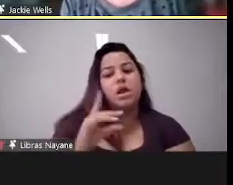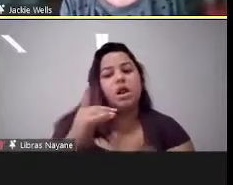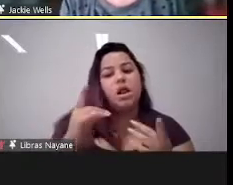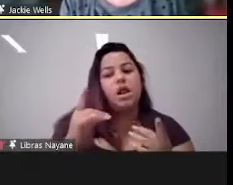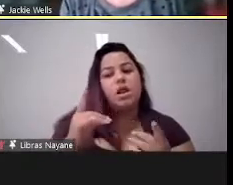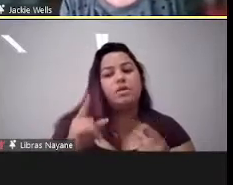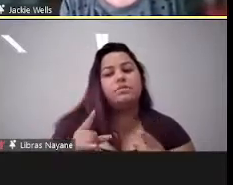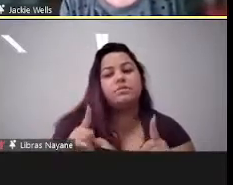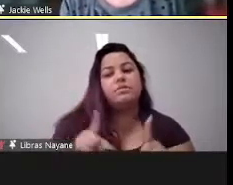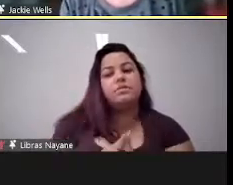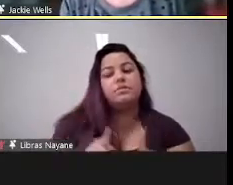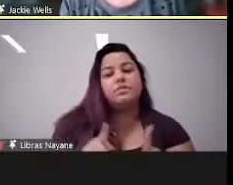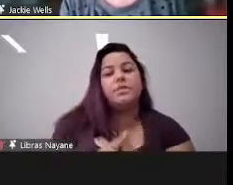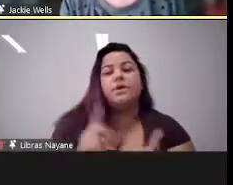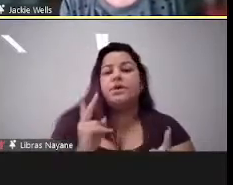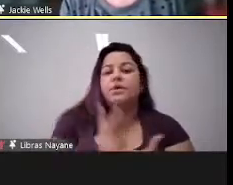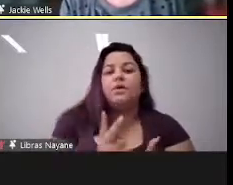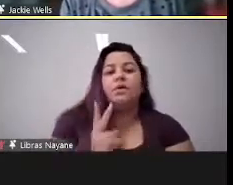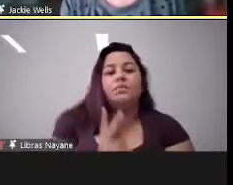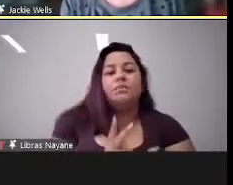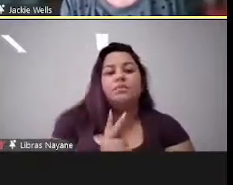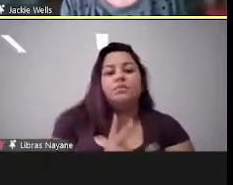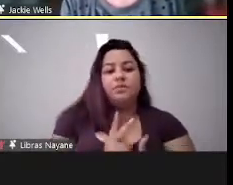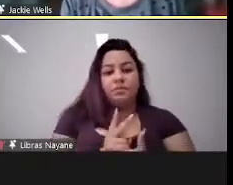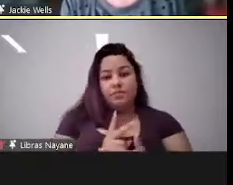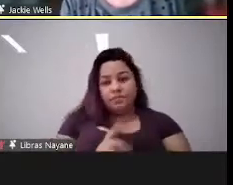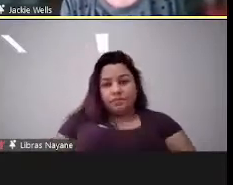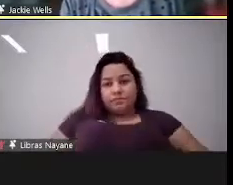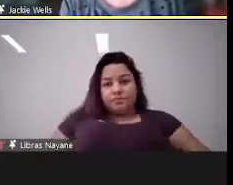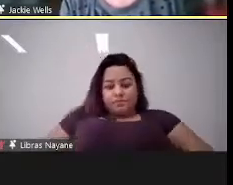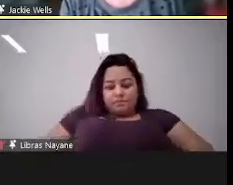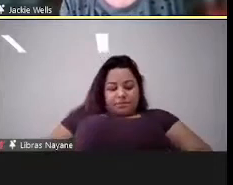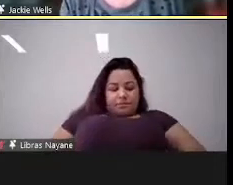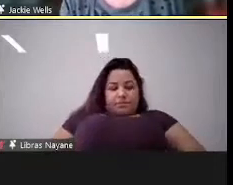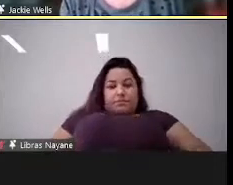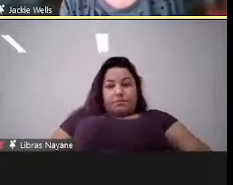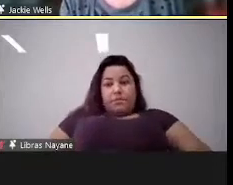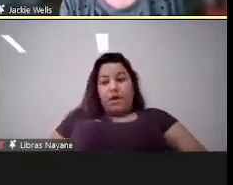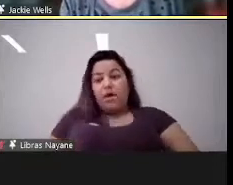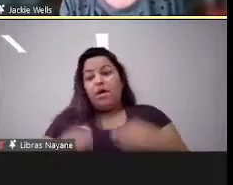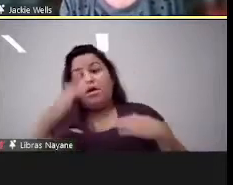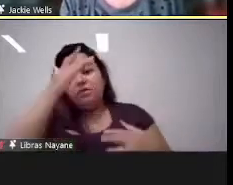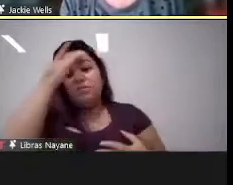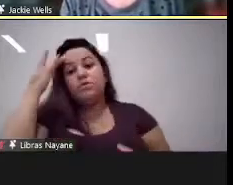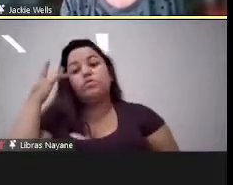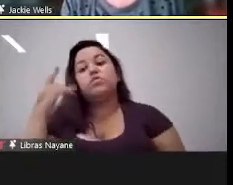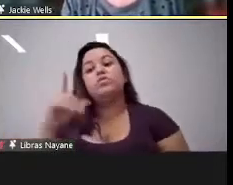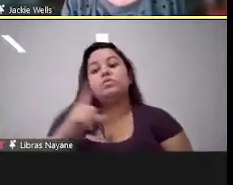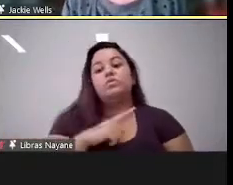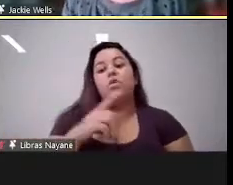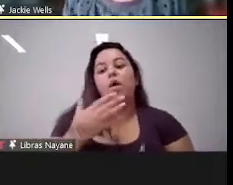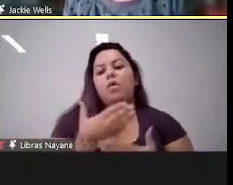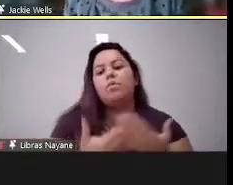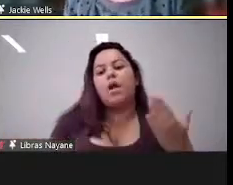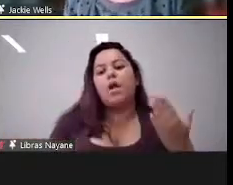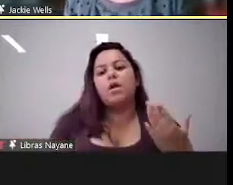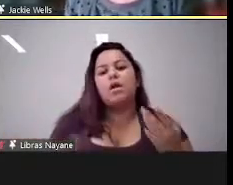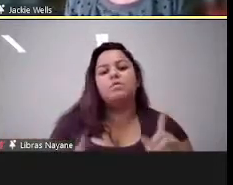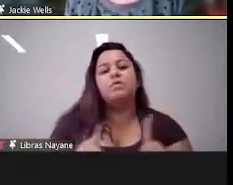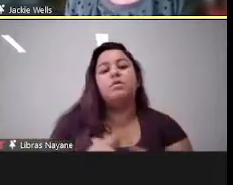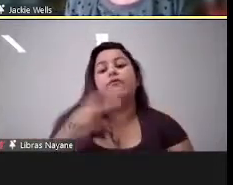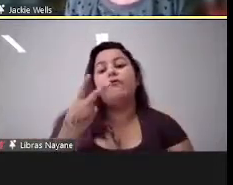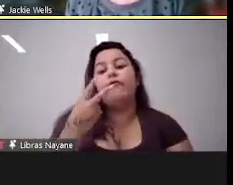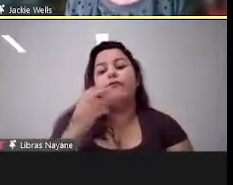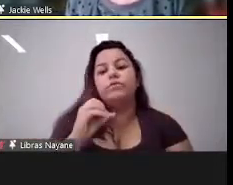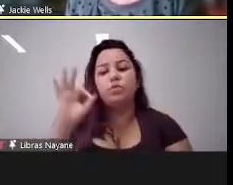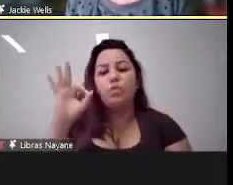their pension in retirement by a shift to basic rate tax relief only. In the